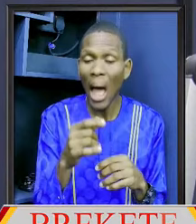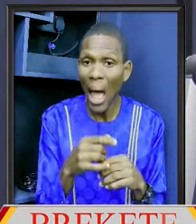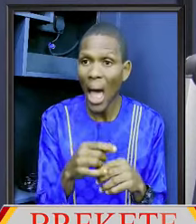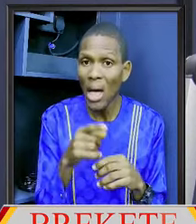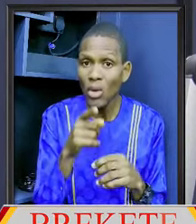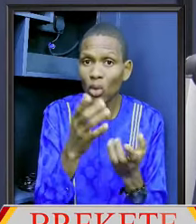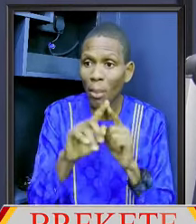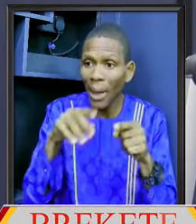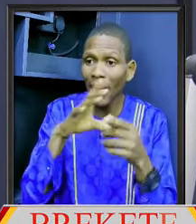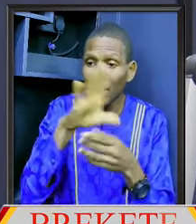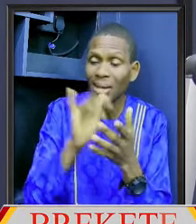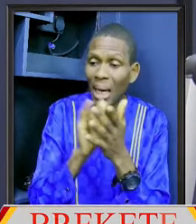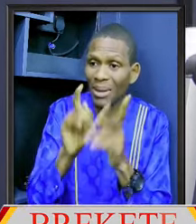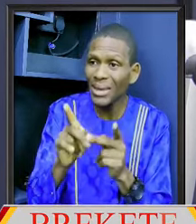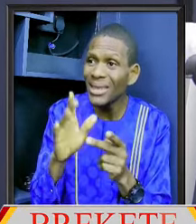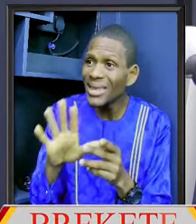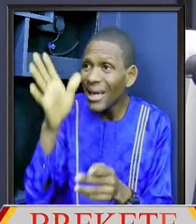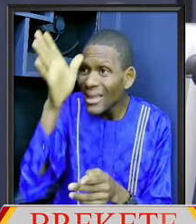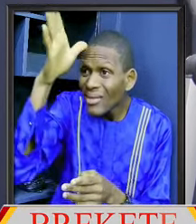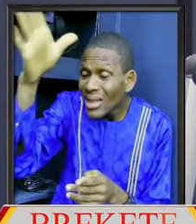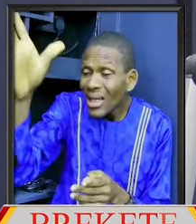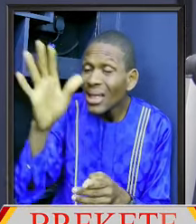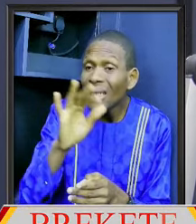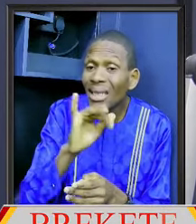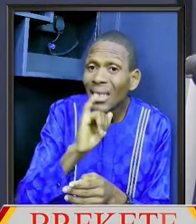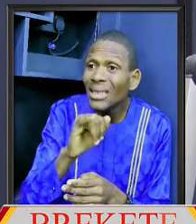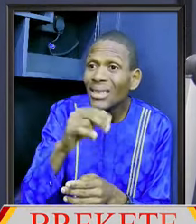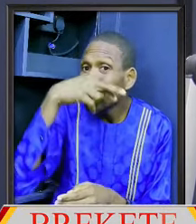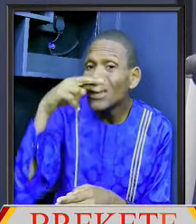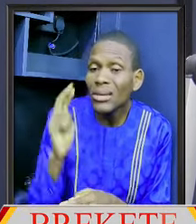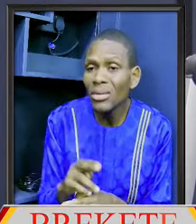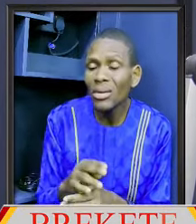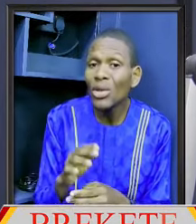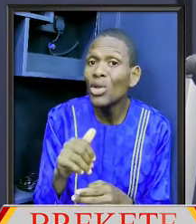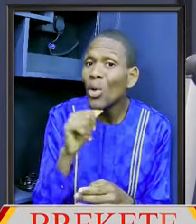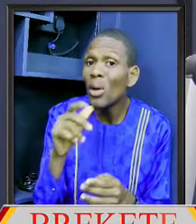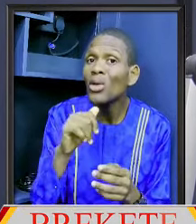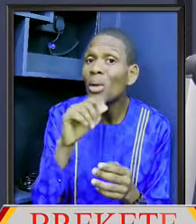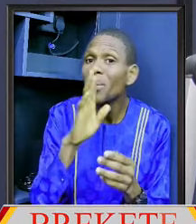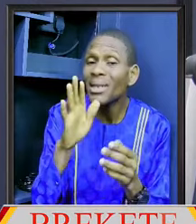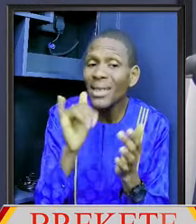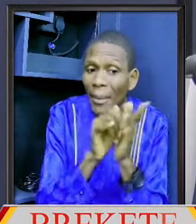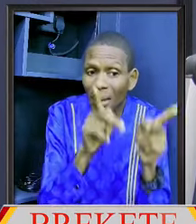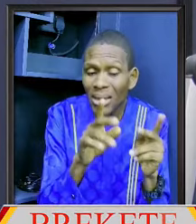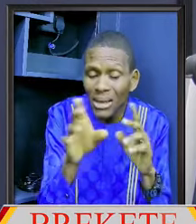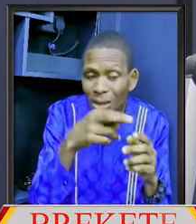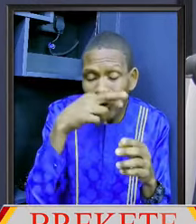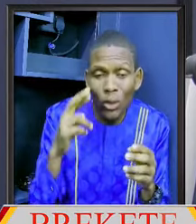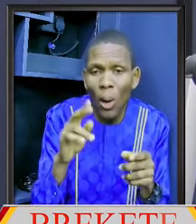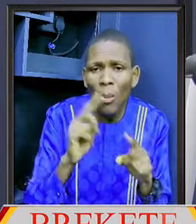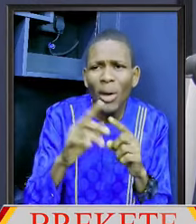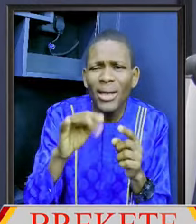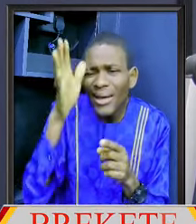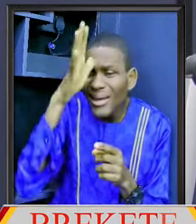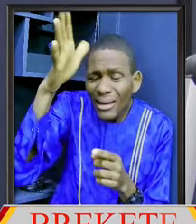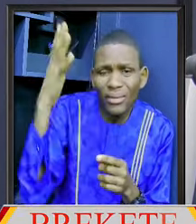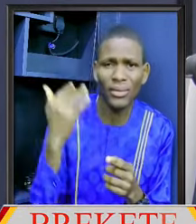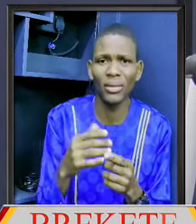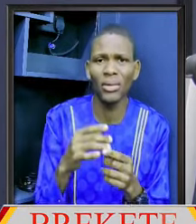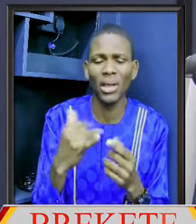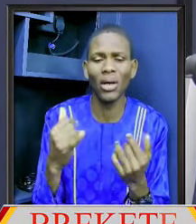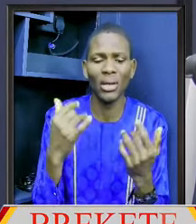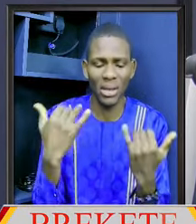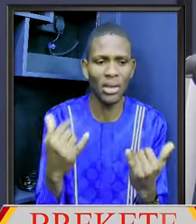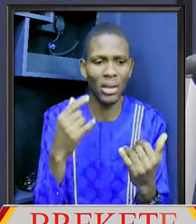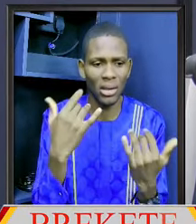grandfather na thief. Not be even their father thief, not their grandfather, the thing they follow them. This one, you go here, they